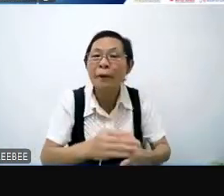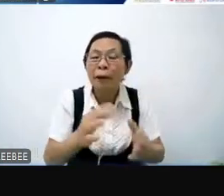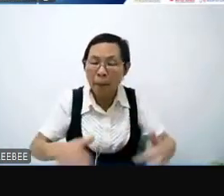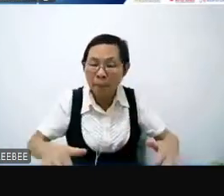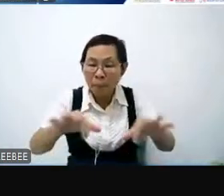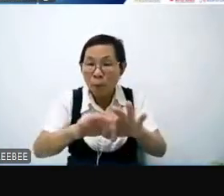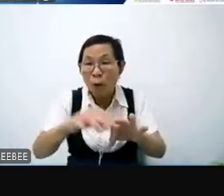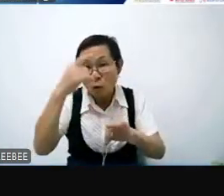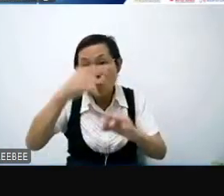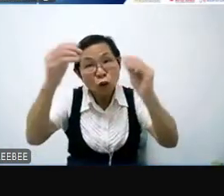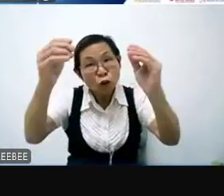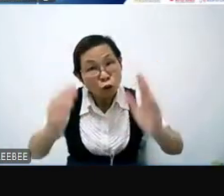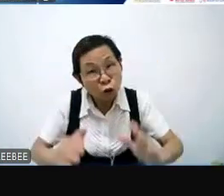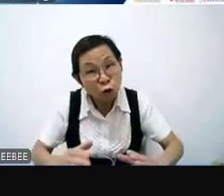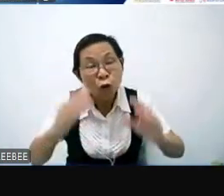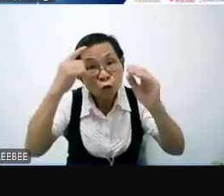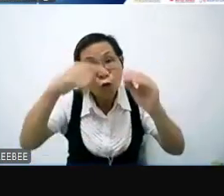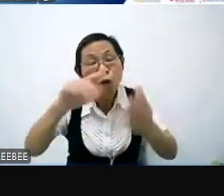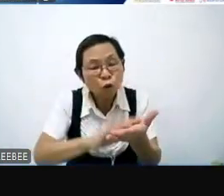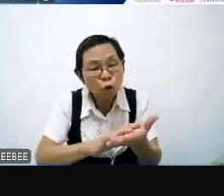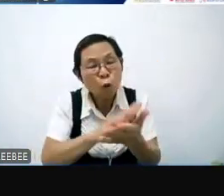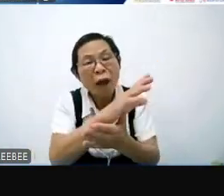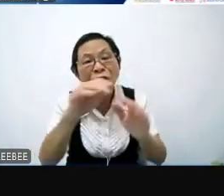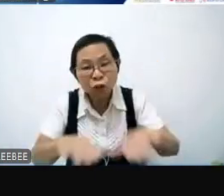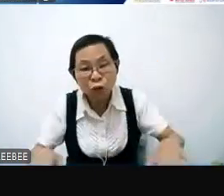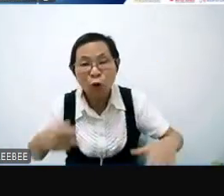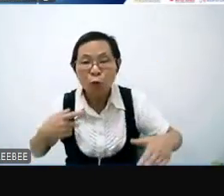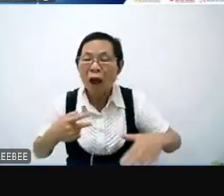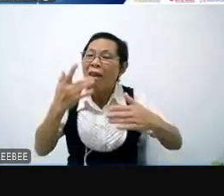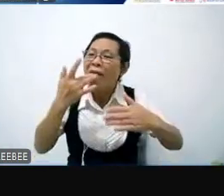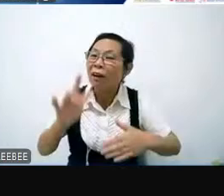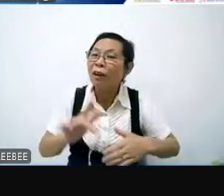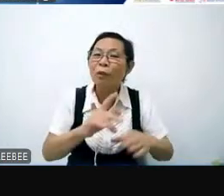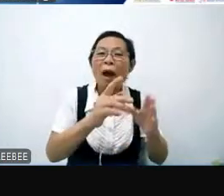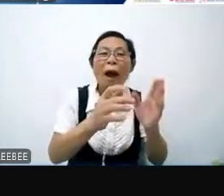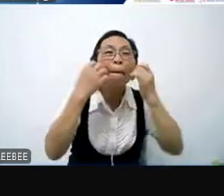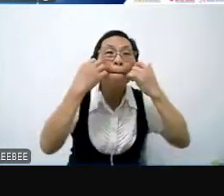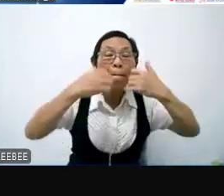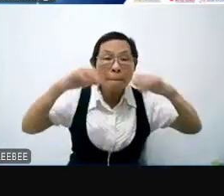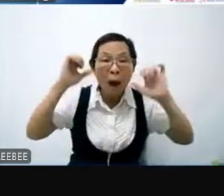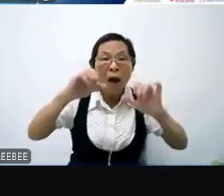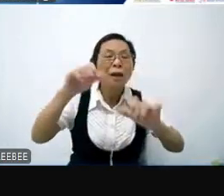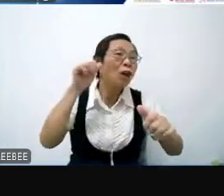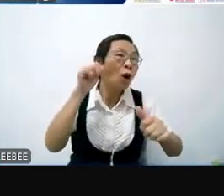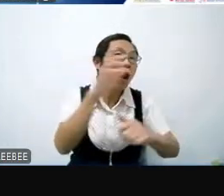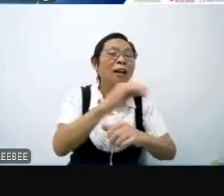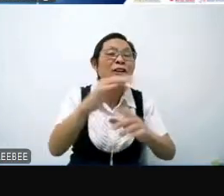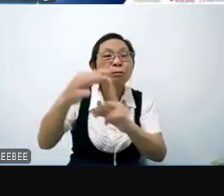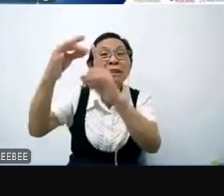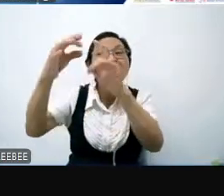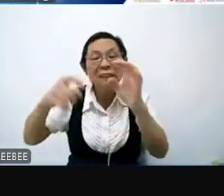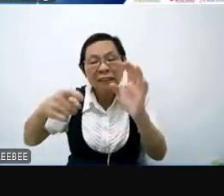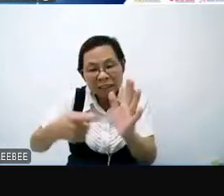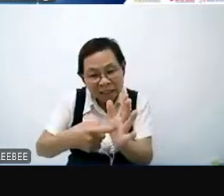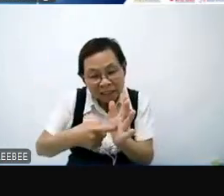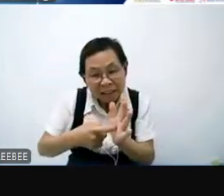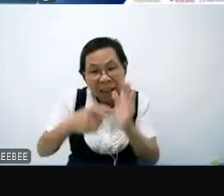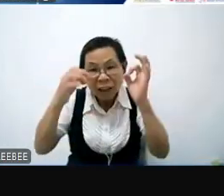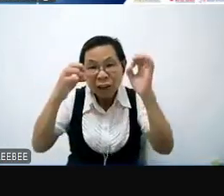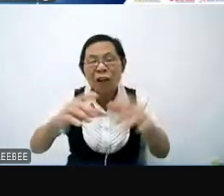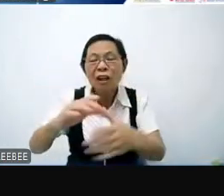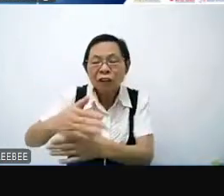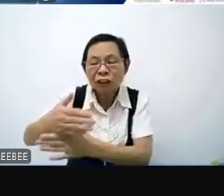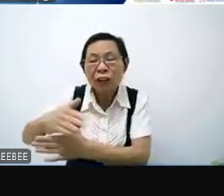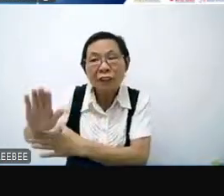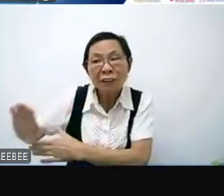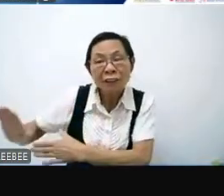school-aged children. We are privileged to have experts in audiology and special needs education share their insights and best